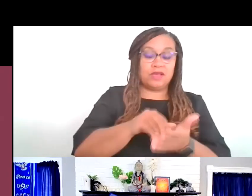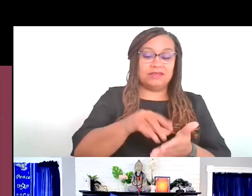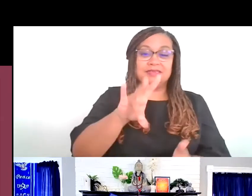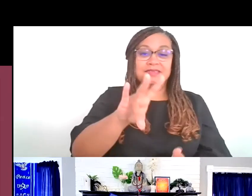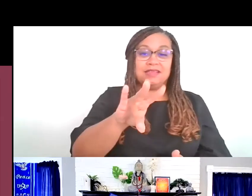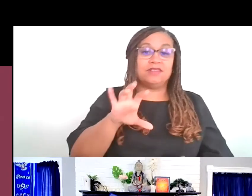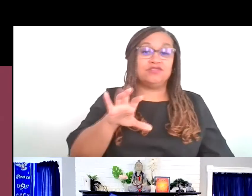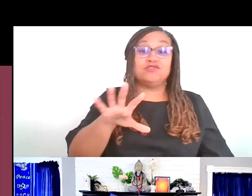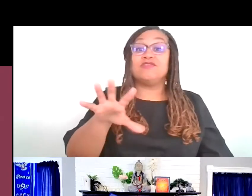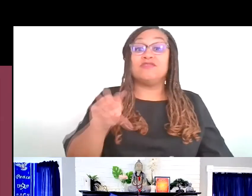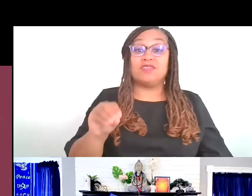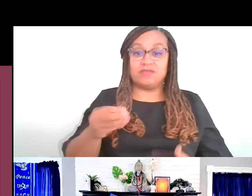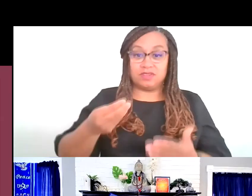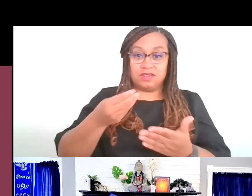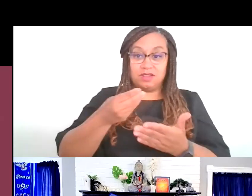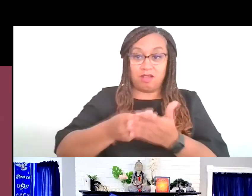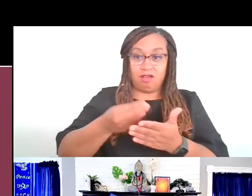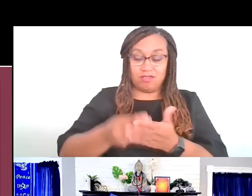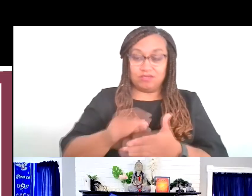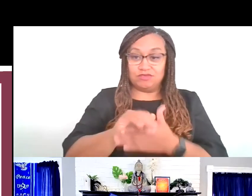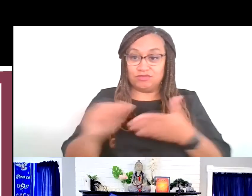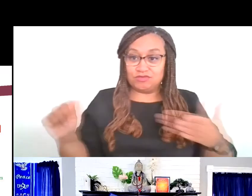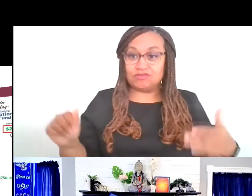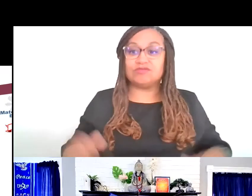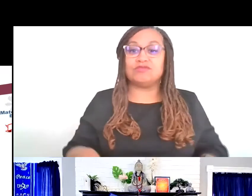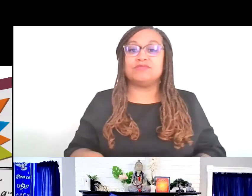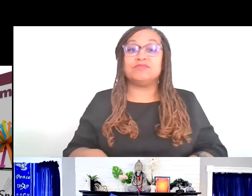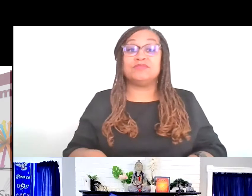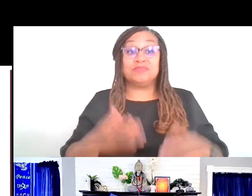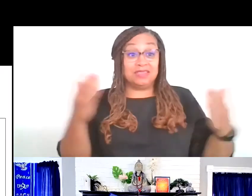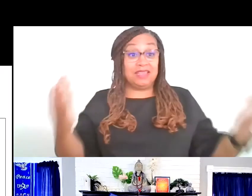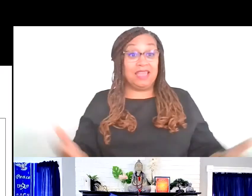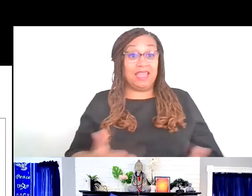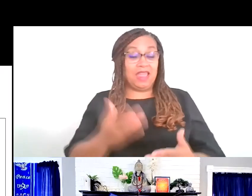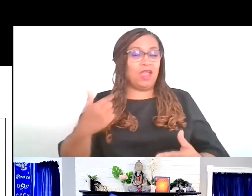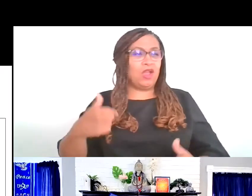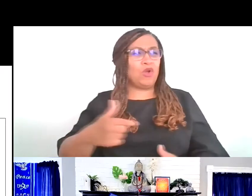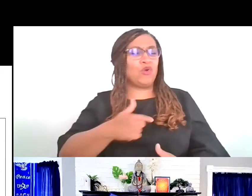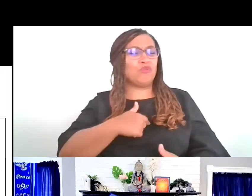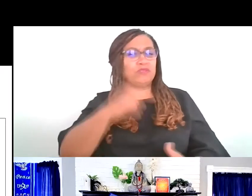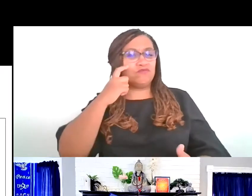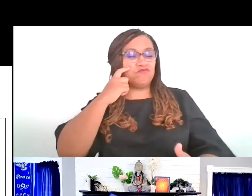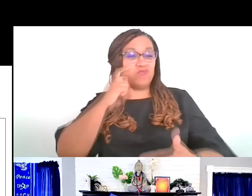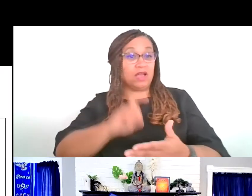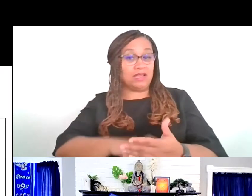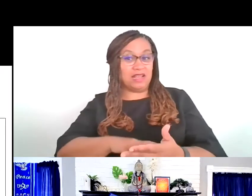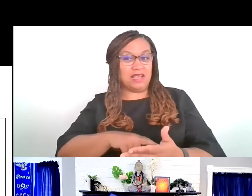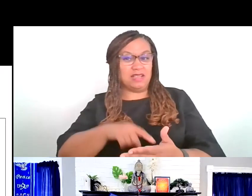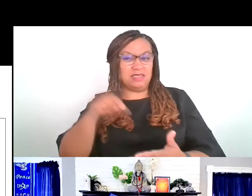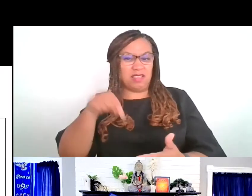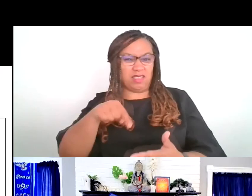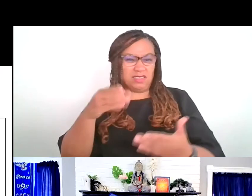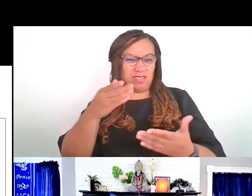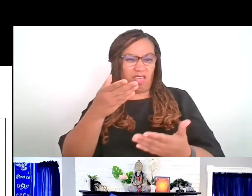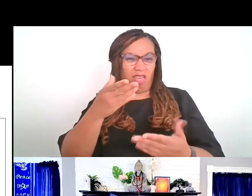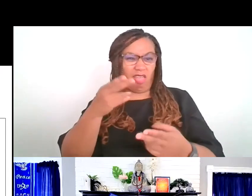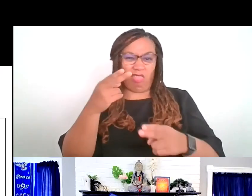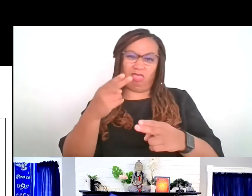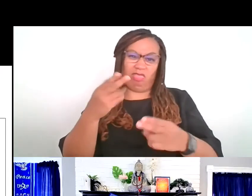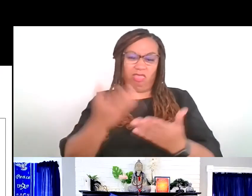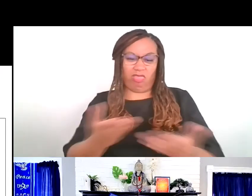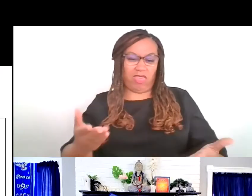2,750. Now, here at CSL Greater Baltimore, we recognize that this thing called